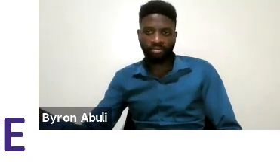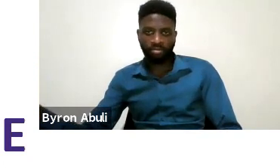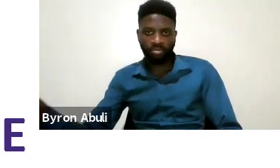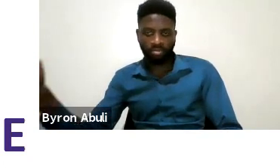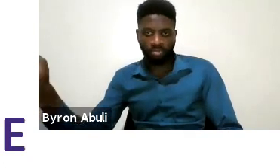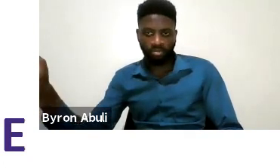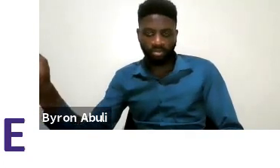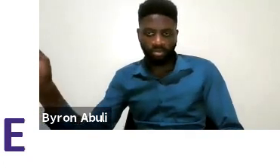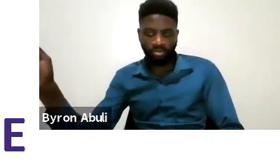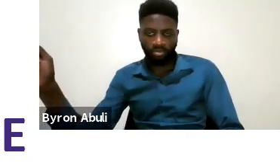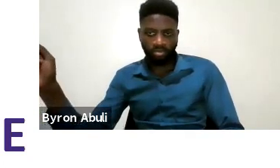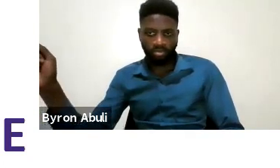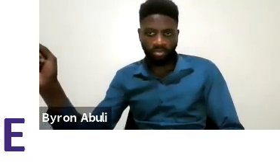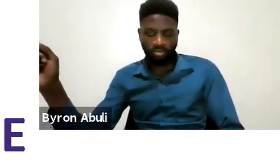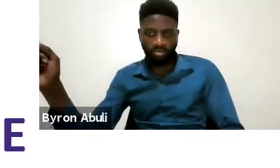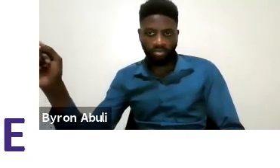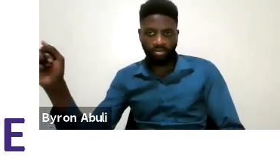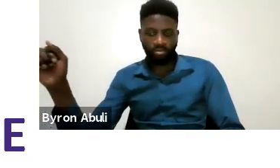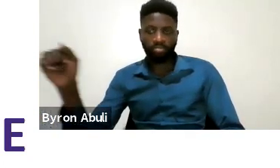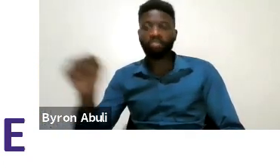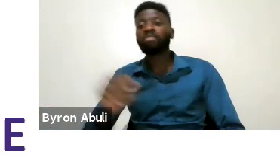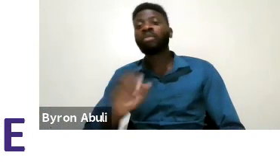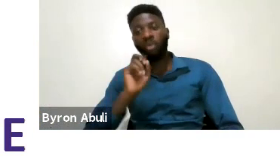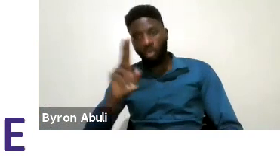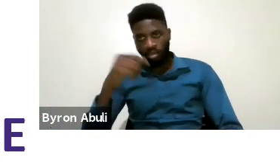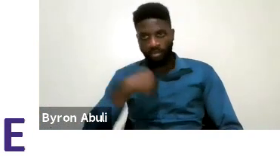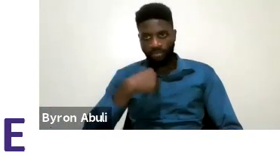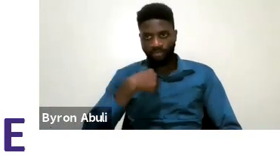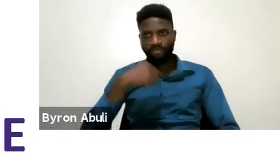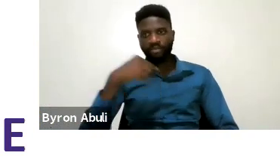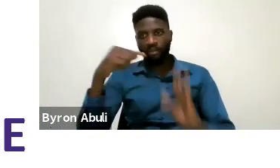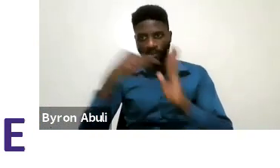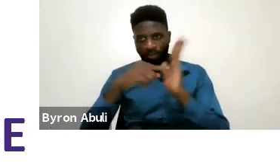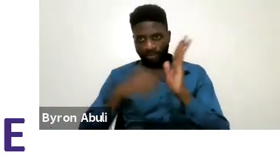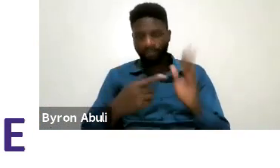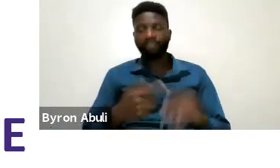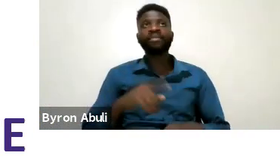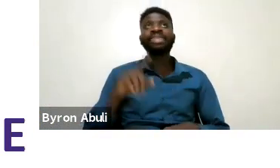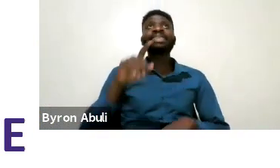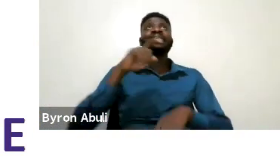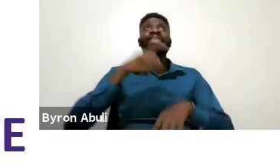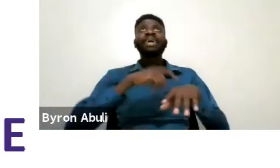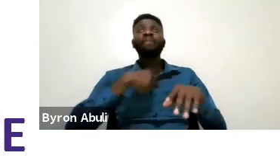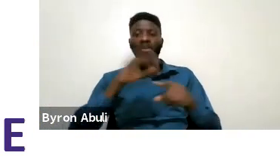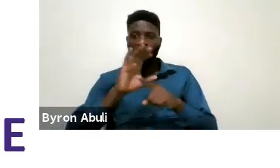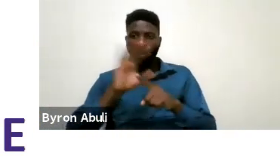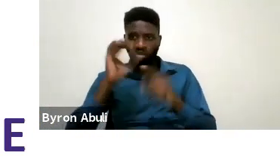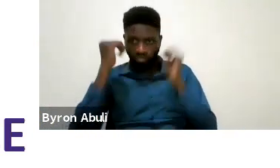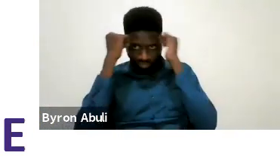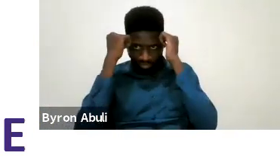session moving. Okay. When I was doing my course, the first time I started doing my course when you were in first